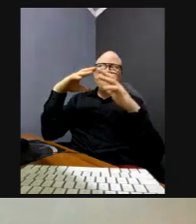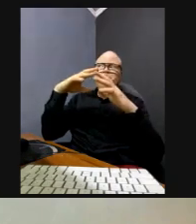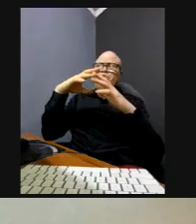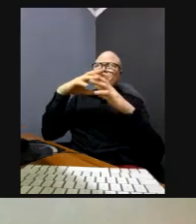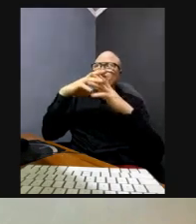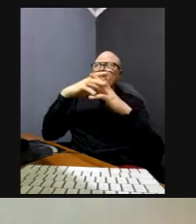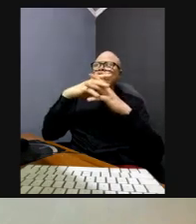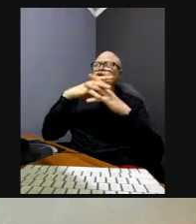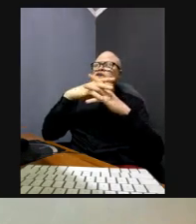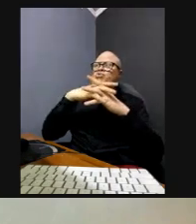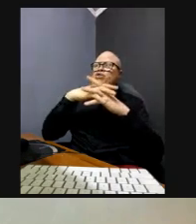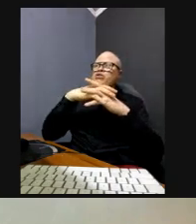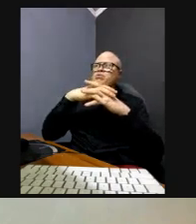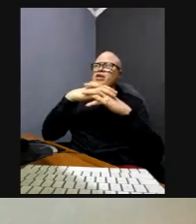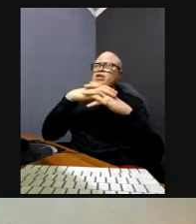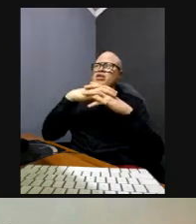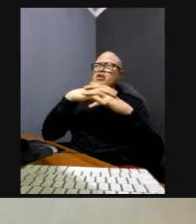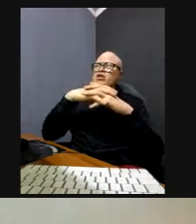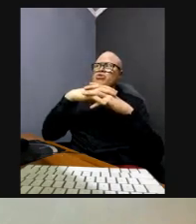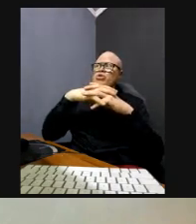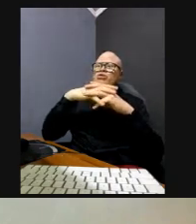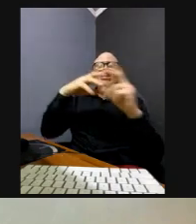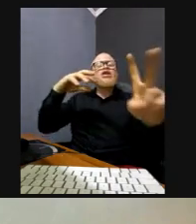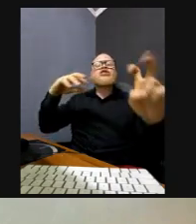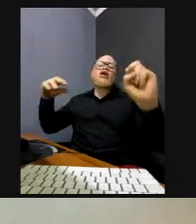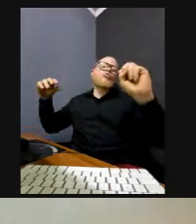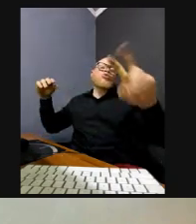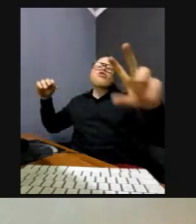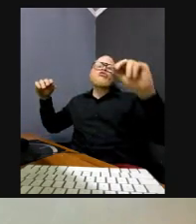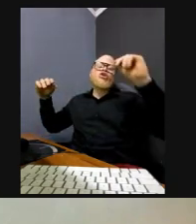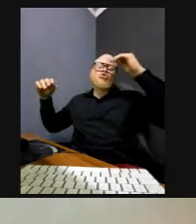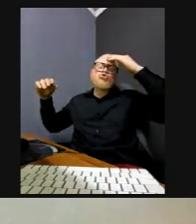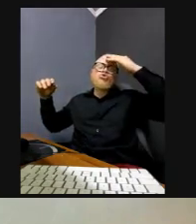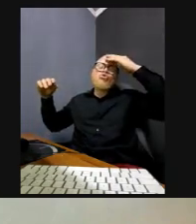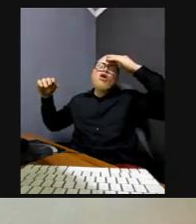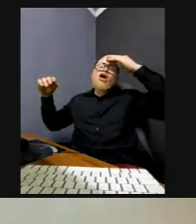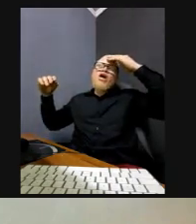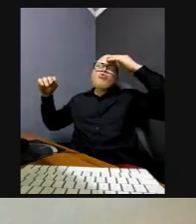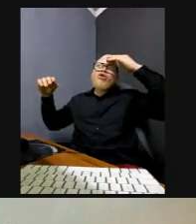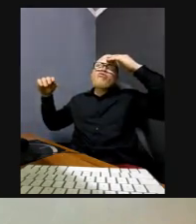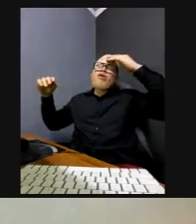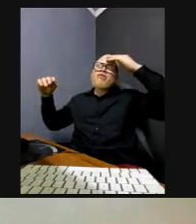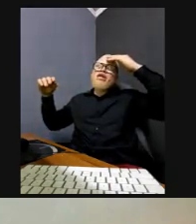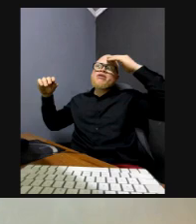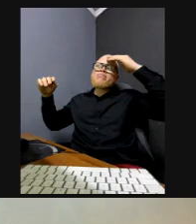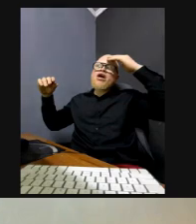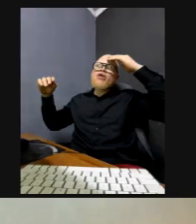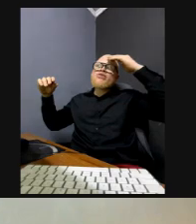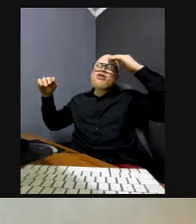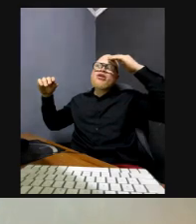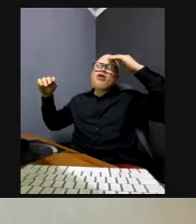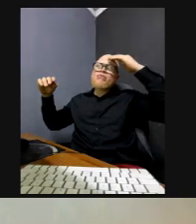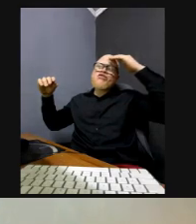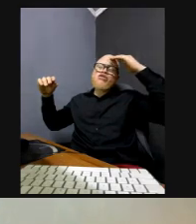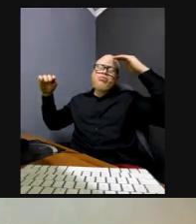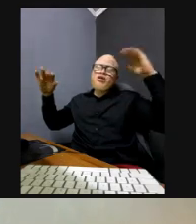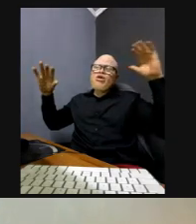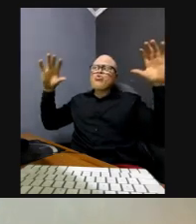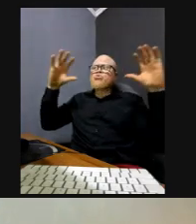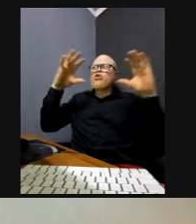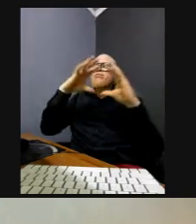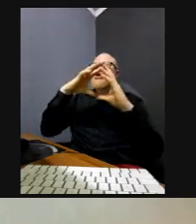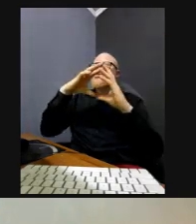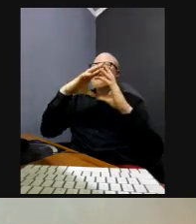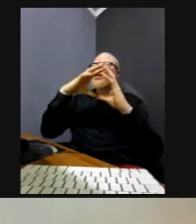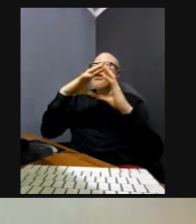one. That one of the speakers, I think I will only focus on two, and one of them is about a previous speaker